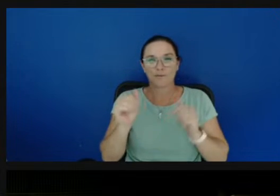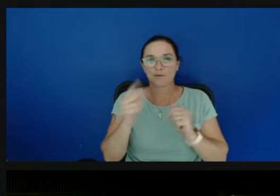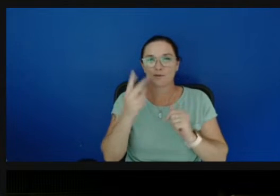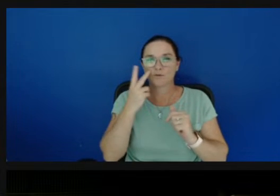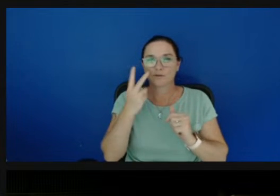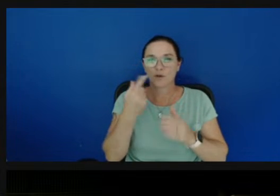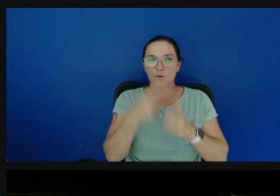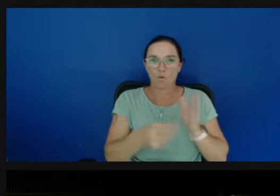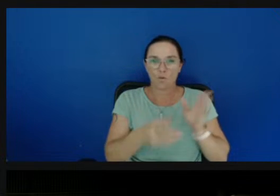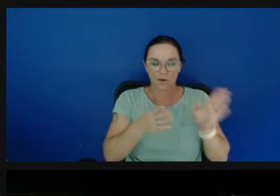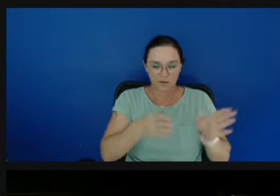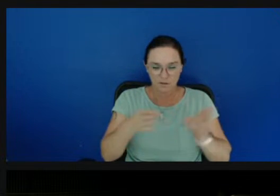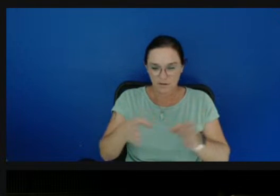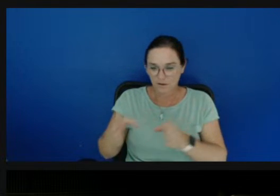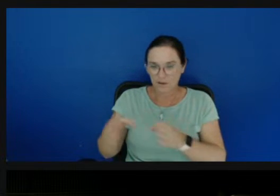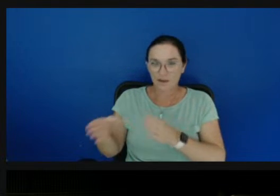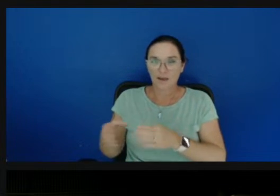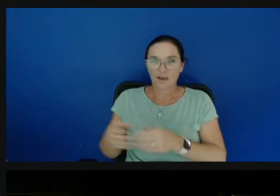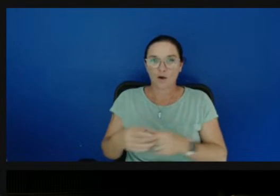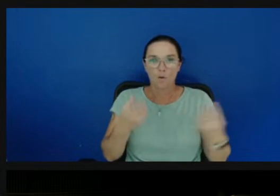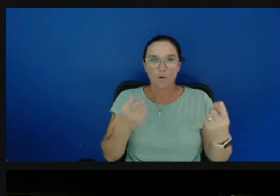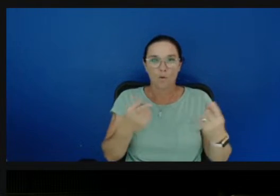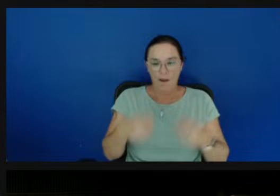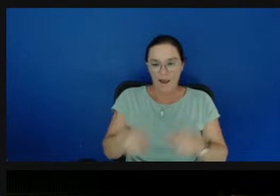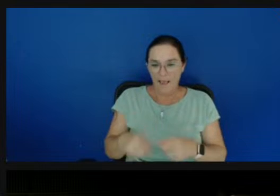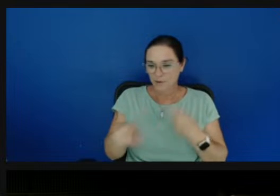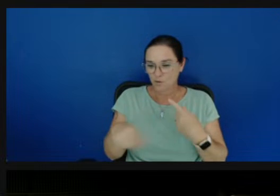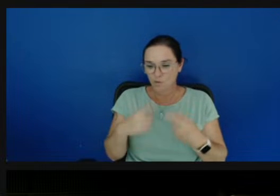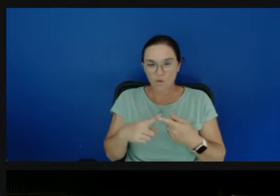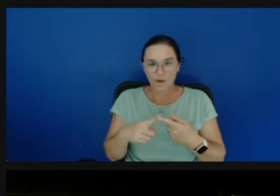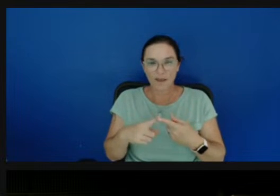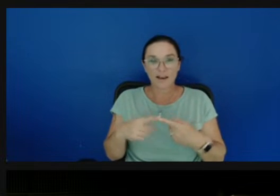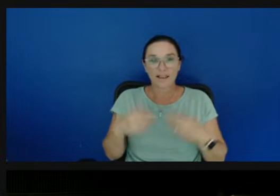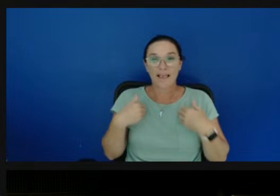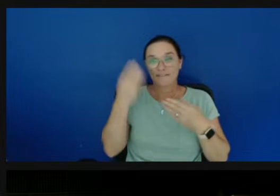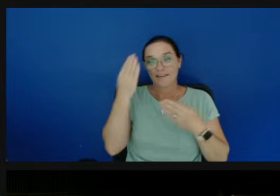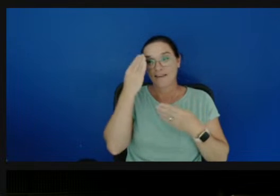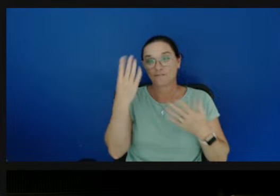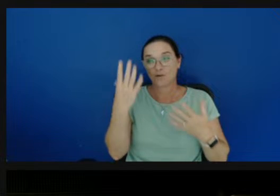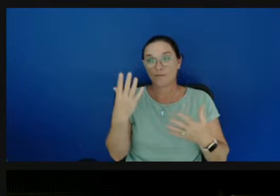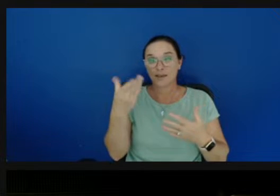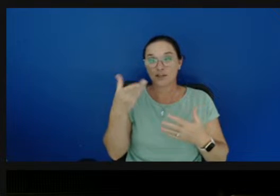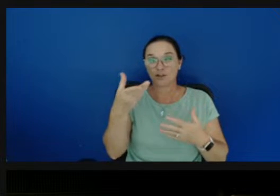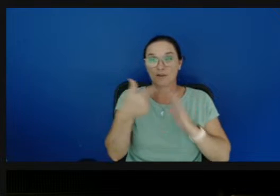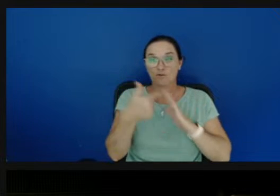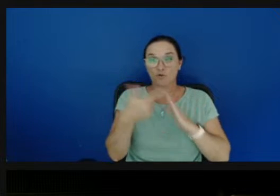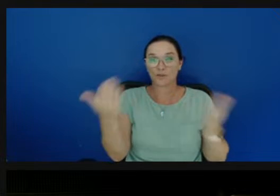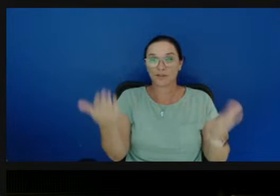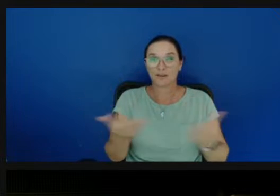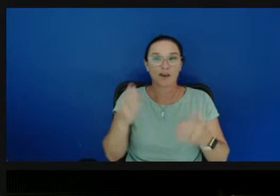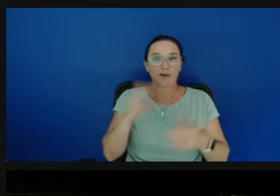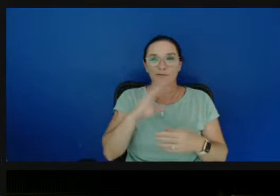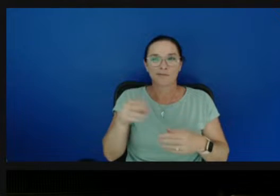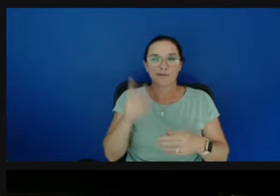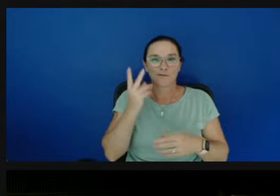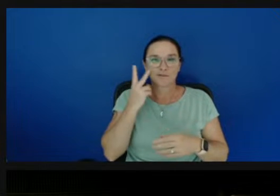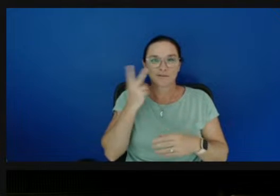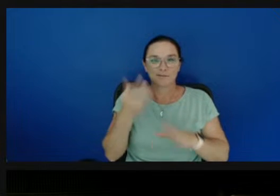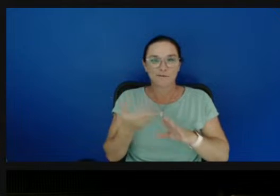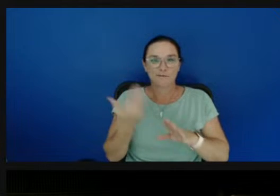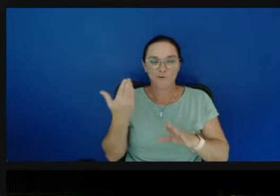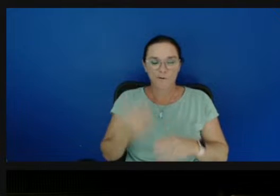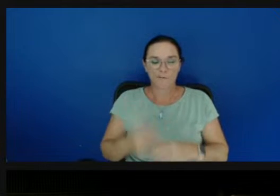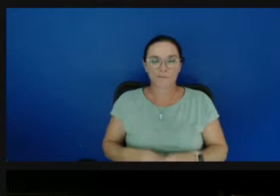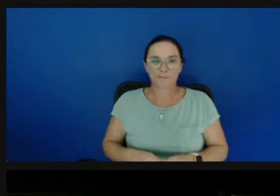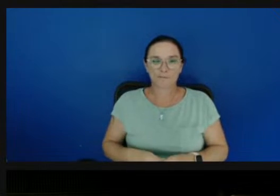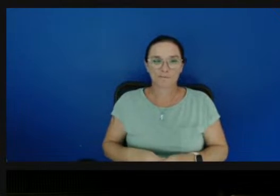order, what happened when, and he's got information that he presents here that I've actually not heard before in any other 24 presentation.